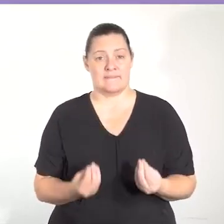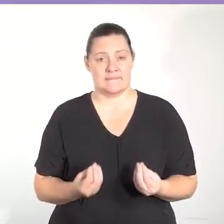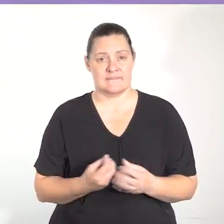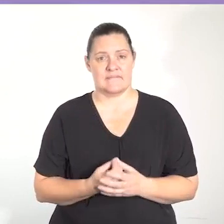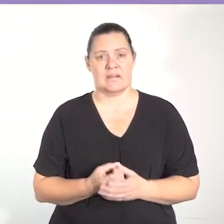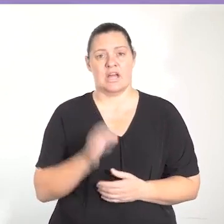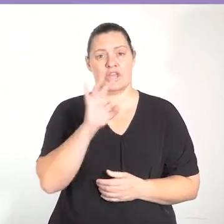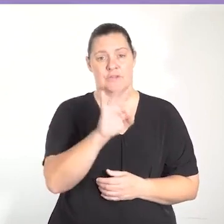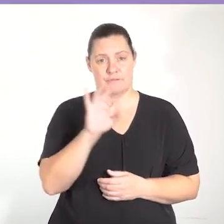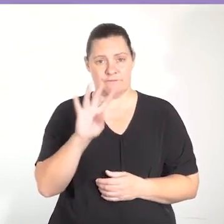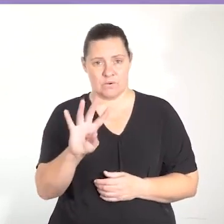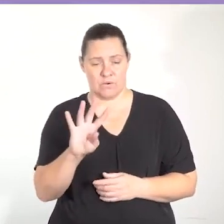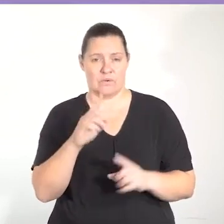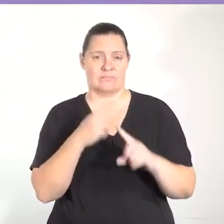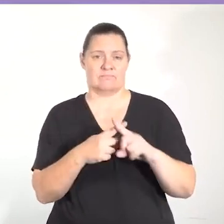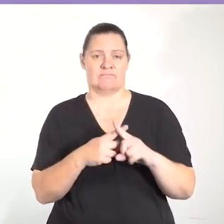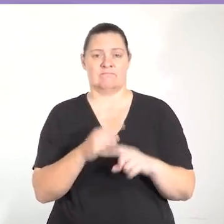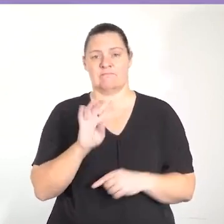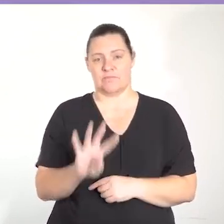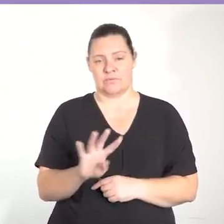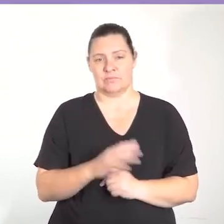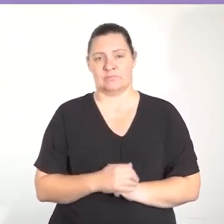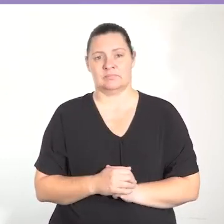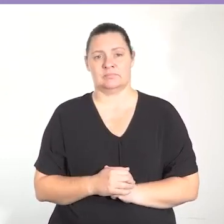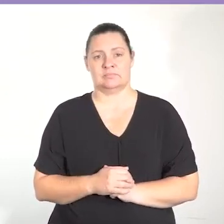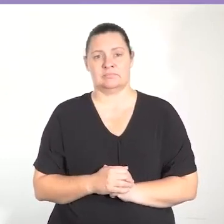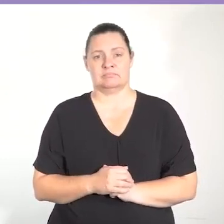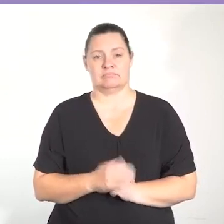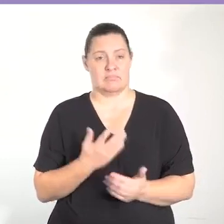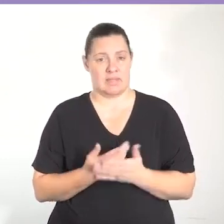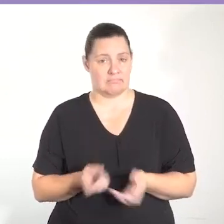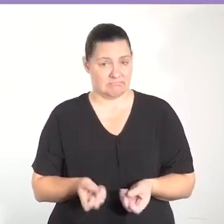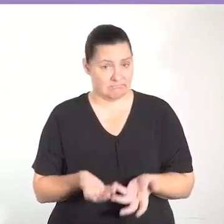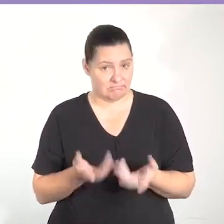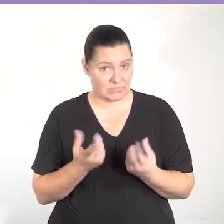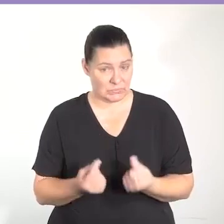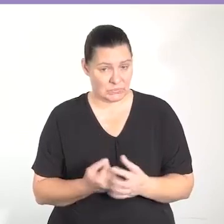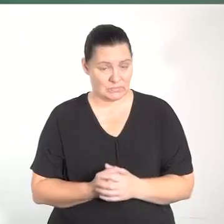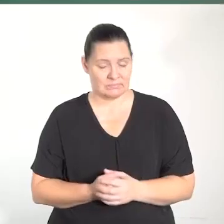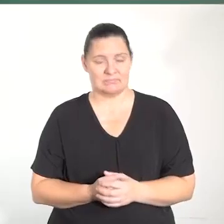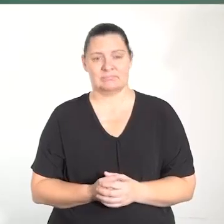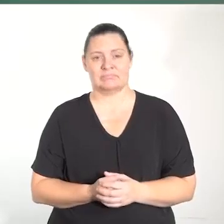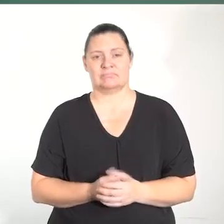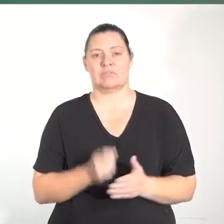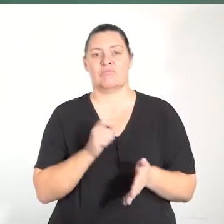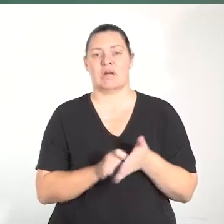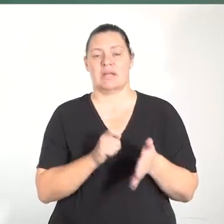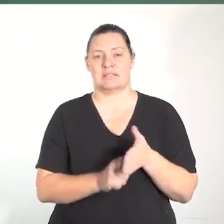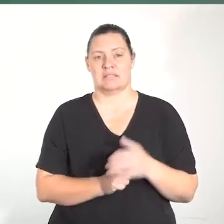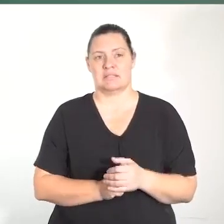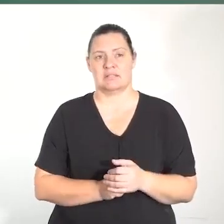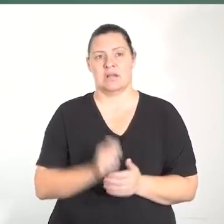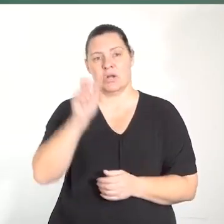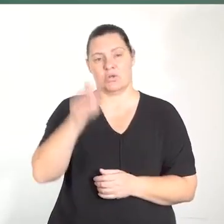We have there 34 multiplied by 4. Can you do that calculation? Let's write